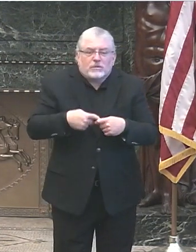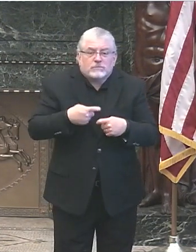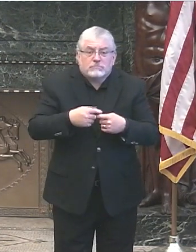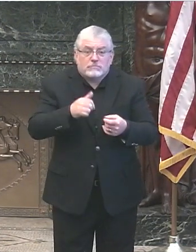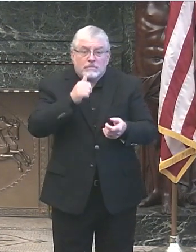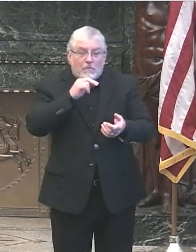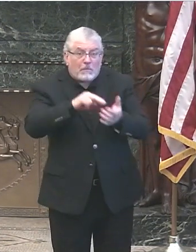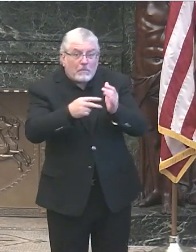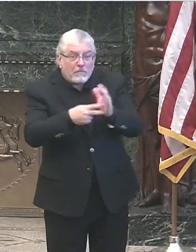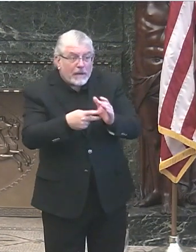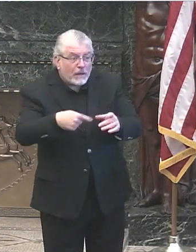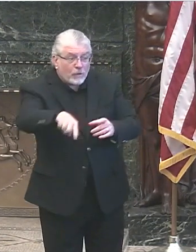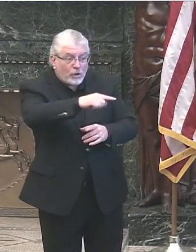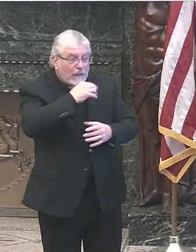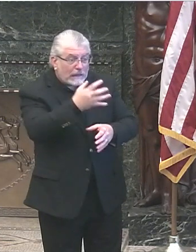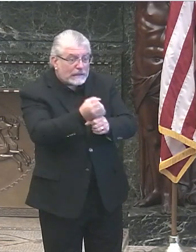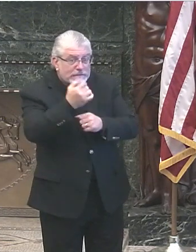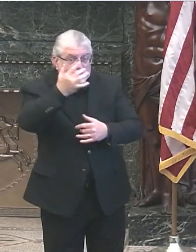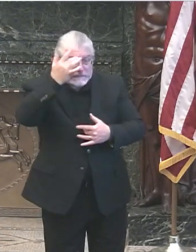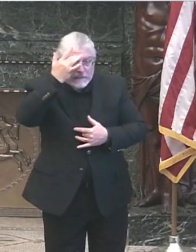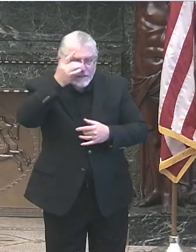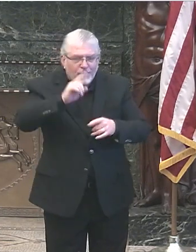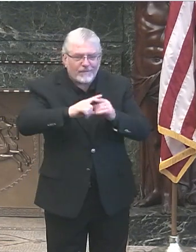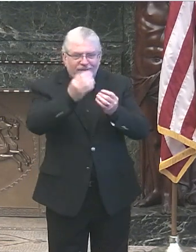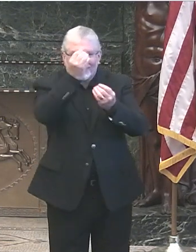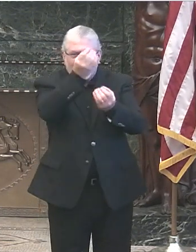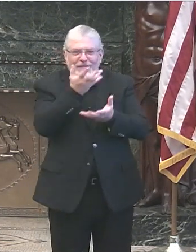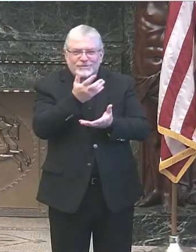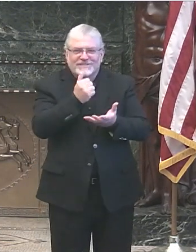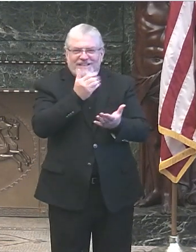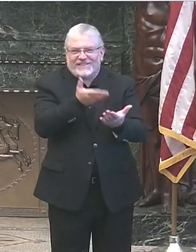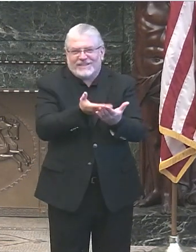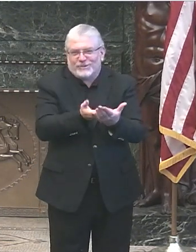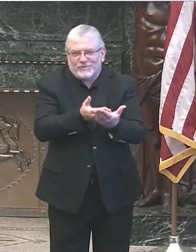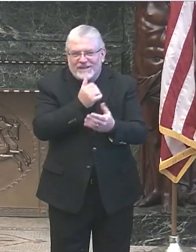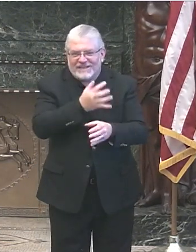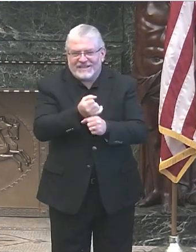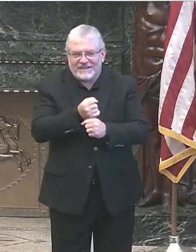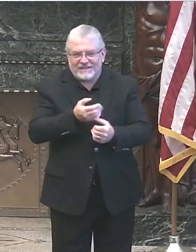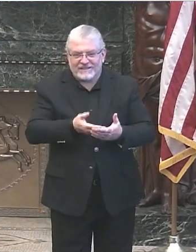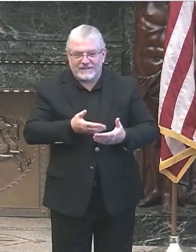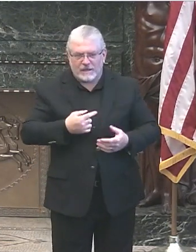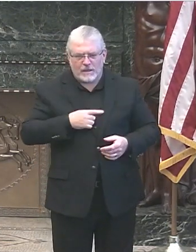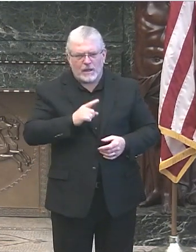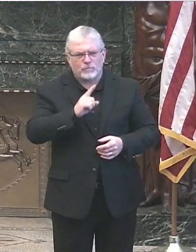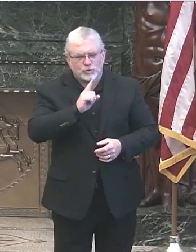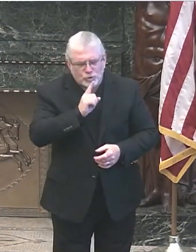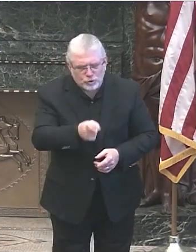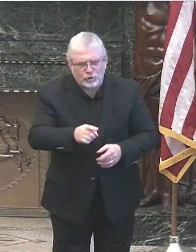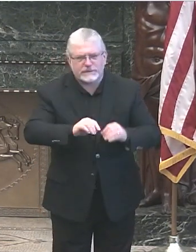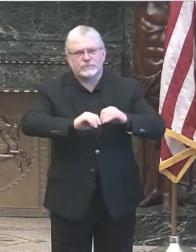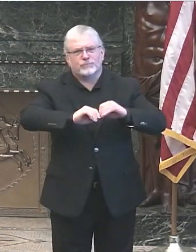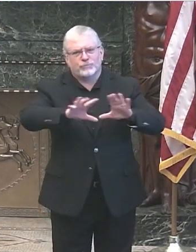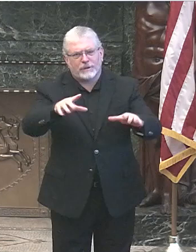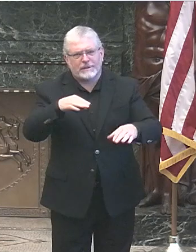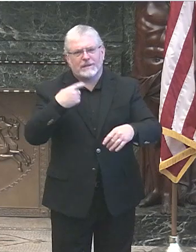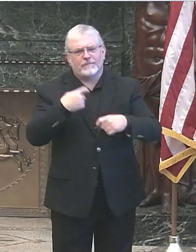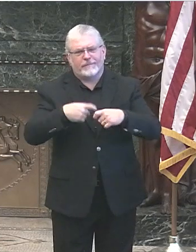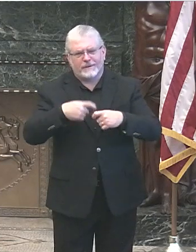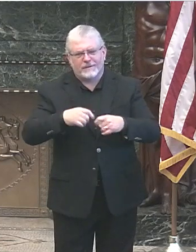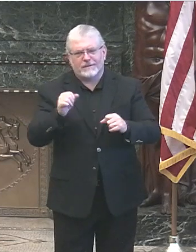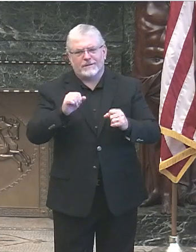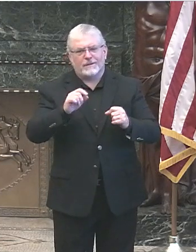on our cases, we don't have that information. So I'm sure it is spreading amongst people, Latinos, but unfortunately, I don't have numbers